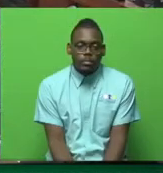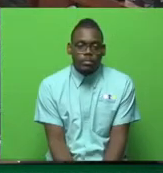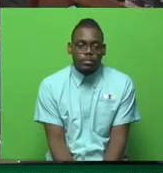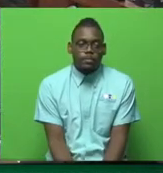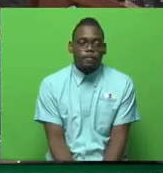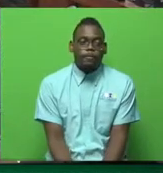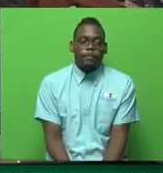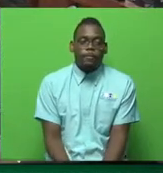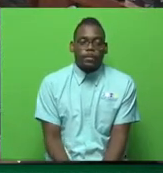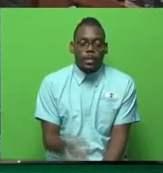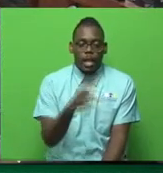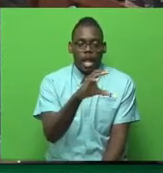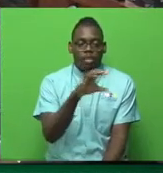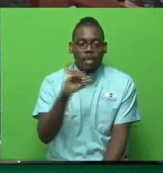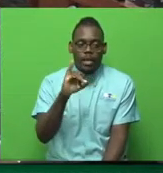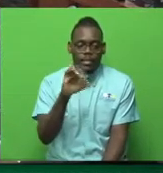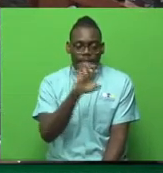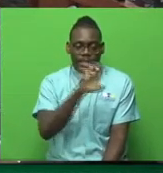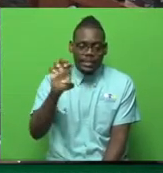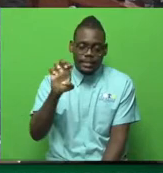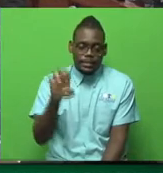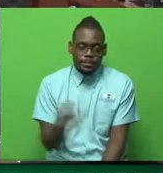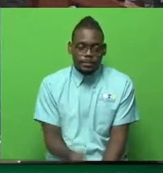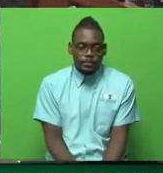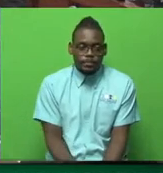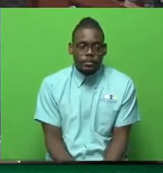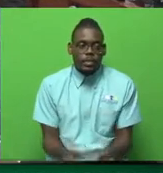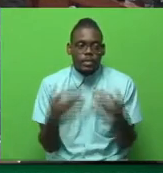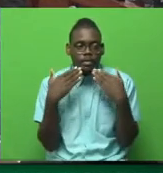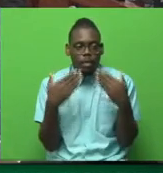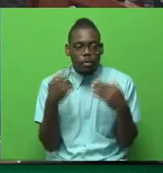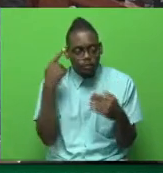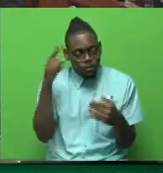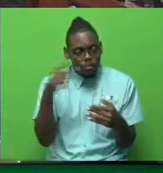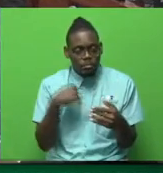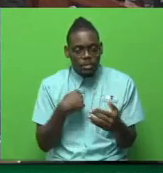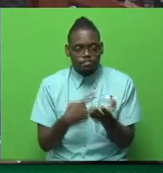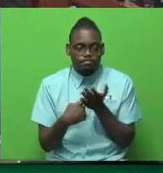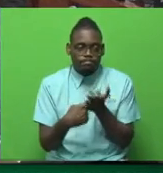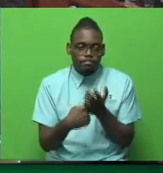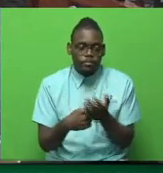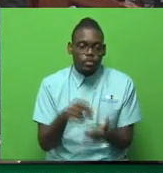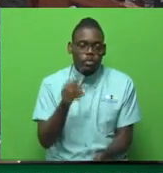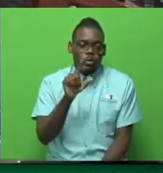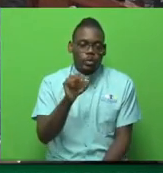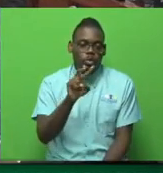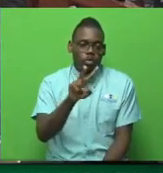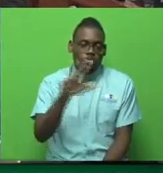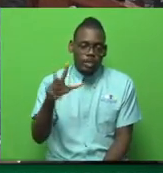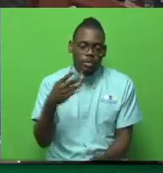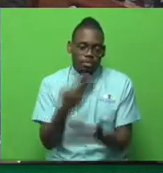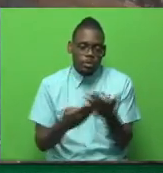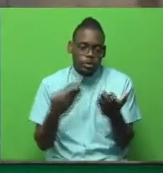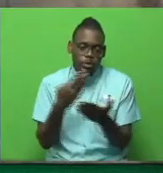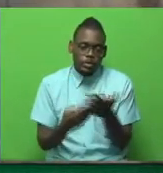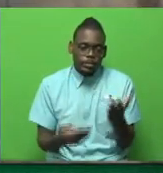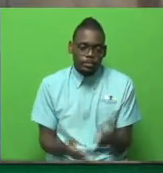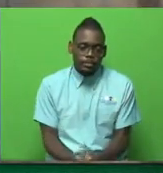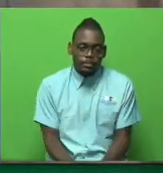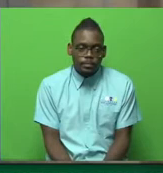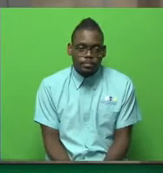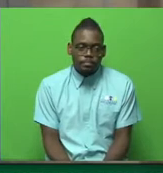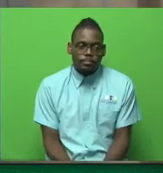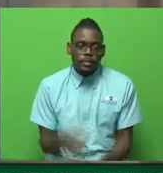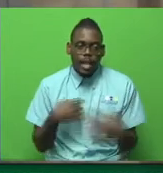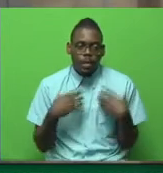for allowing me to to join the debate into the 2023 fiscal budget I would like to begin by thanking my